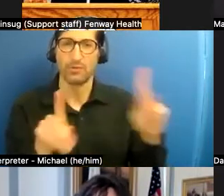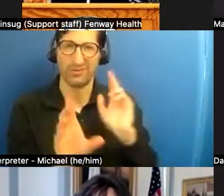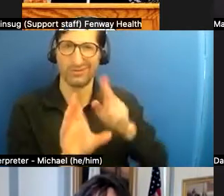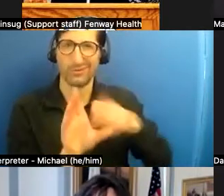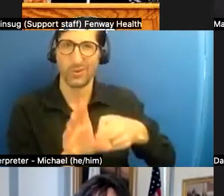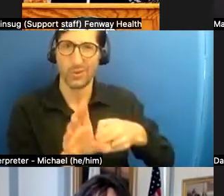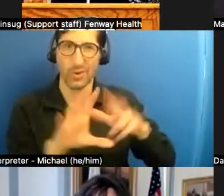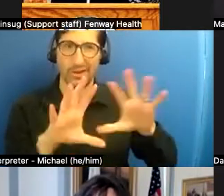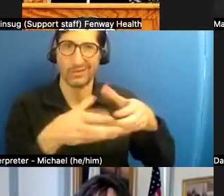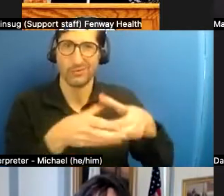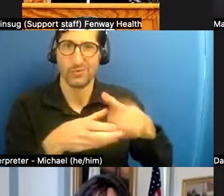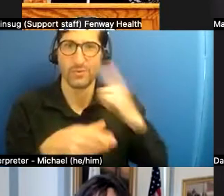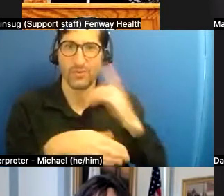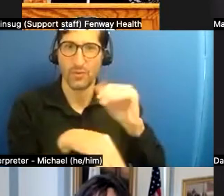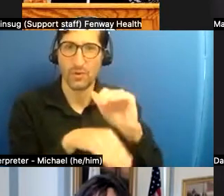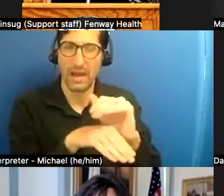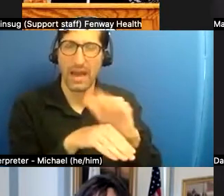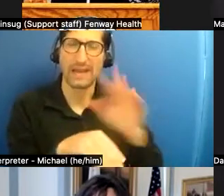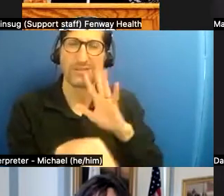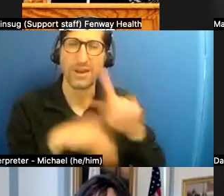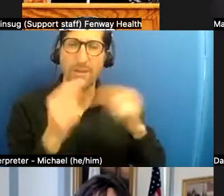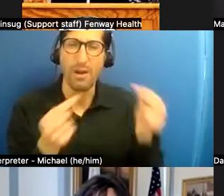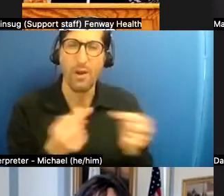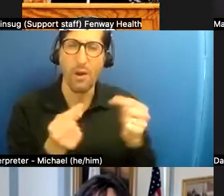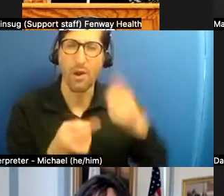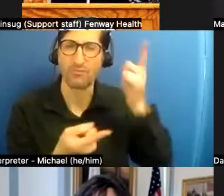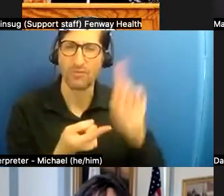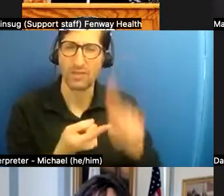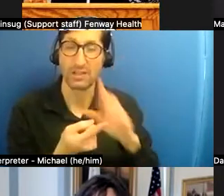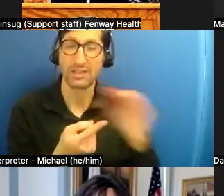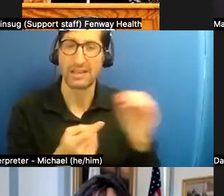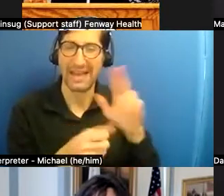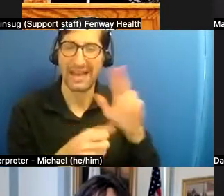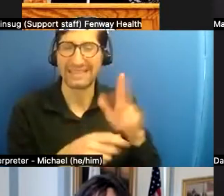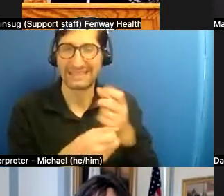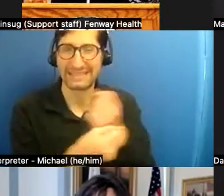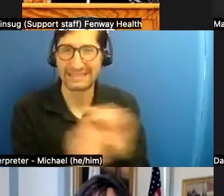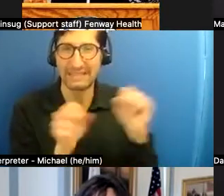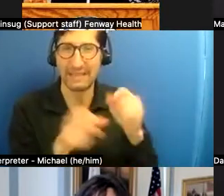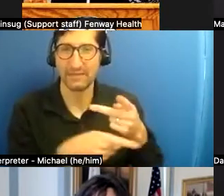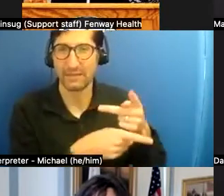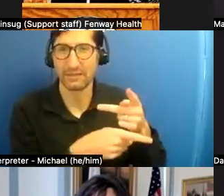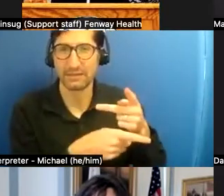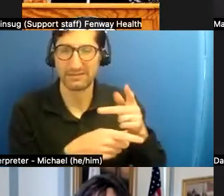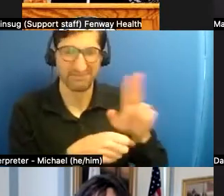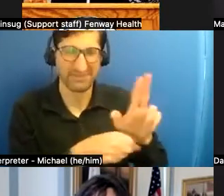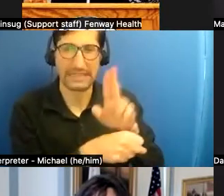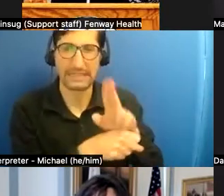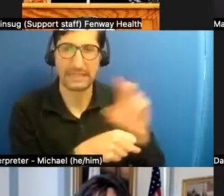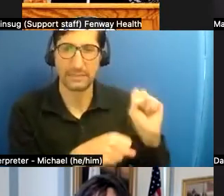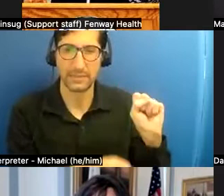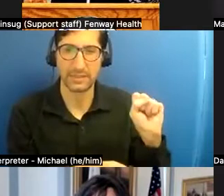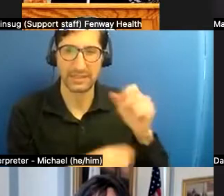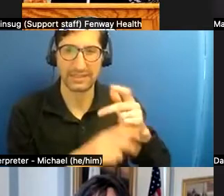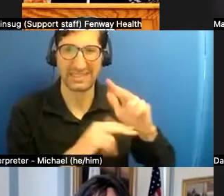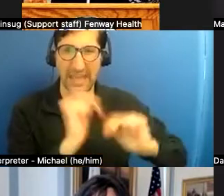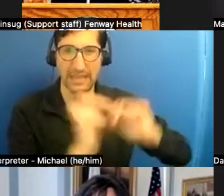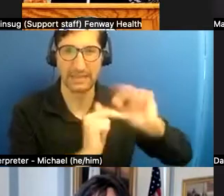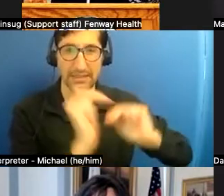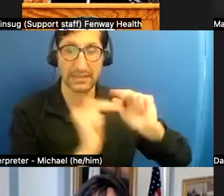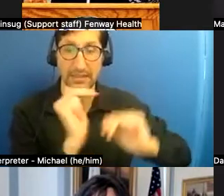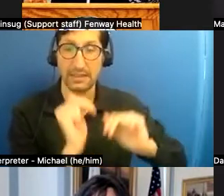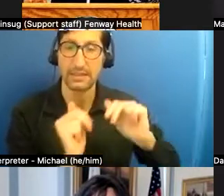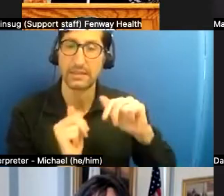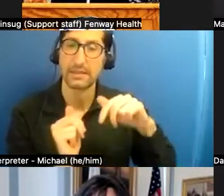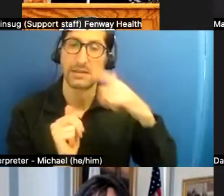panel and to talk about harm reduction and specifically safe consumption sites, which are tenets of care and